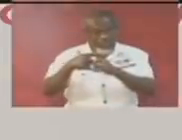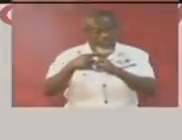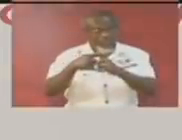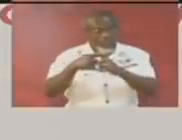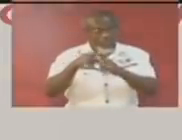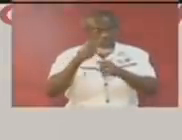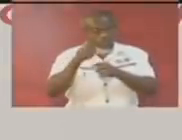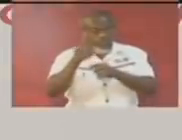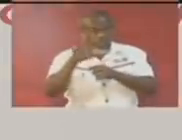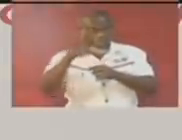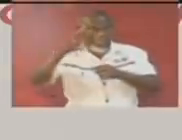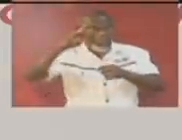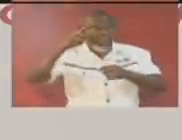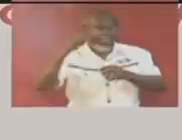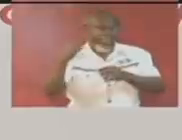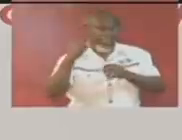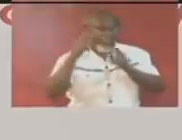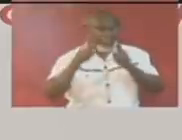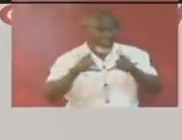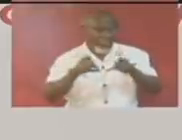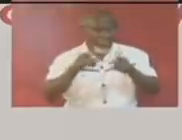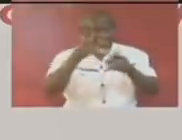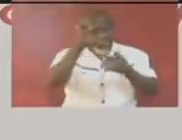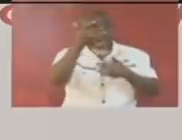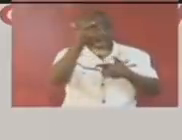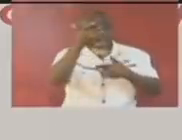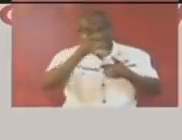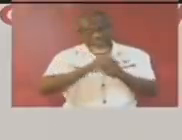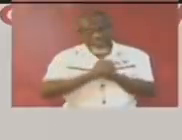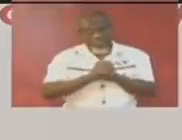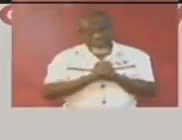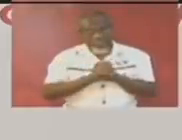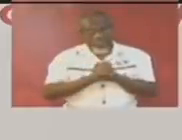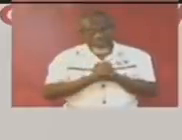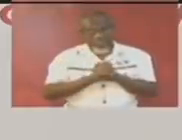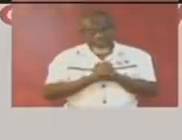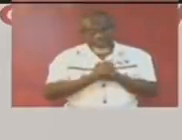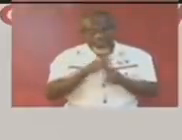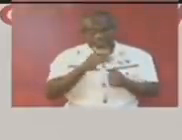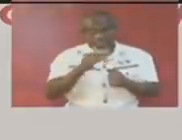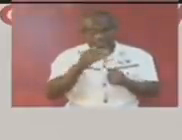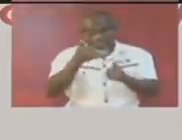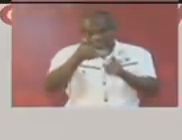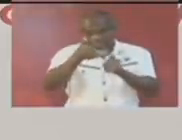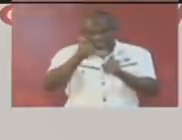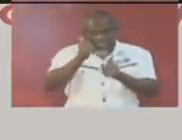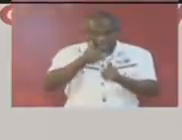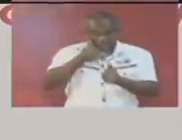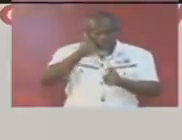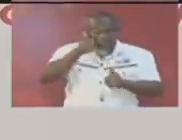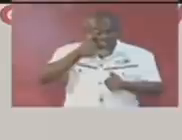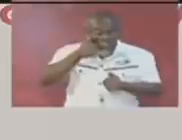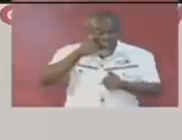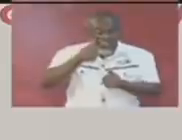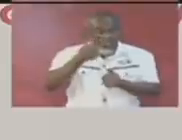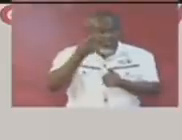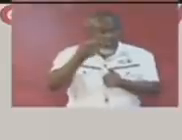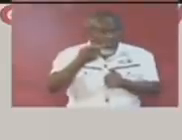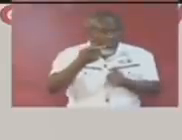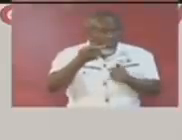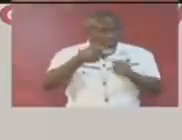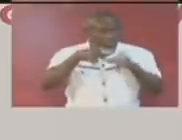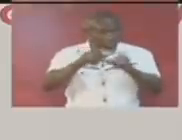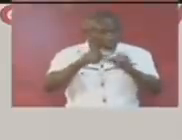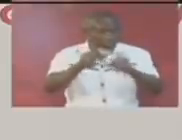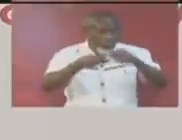million people. And in terms of proportion, those cases per day, there seems to be continued rise in the number